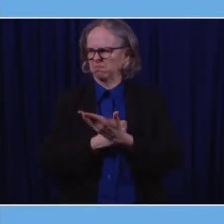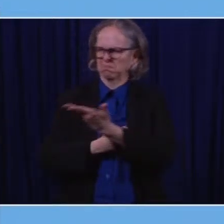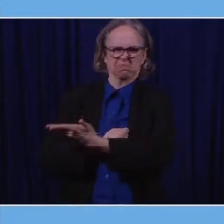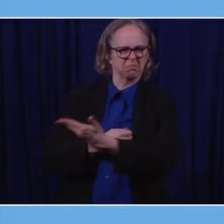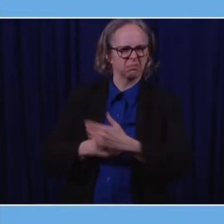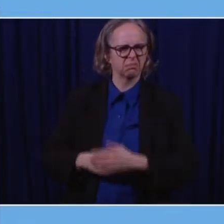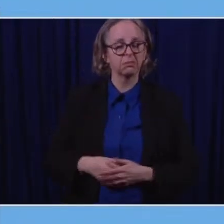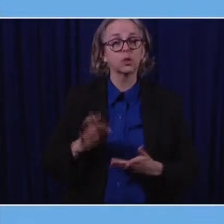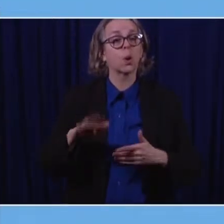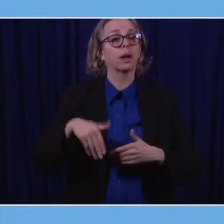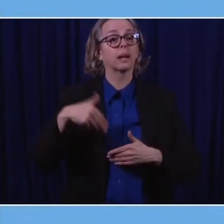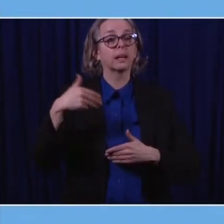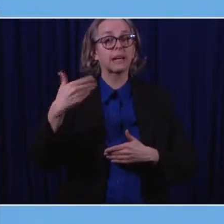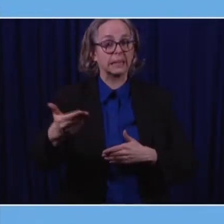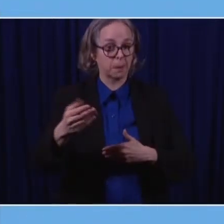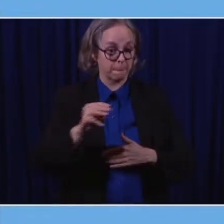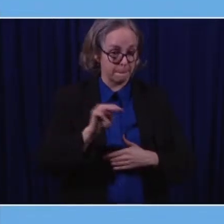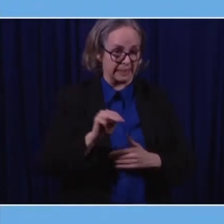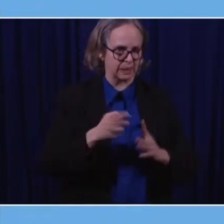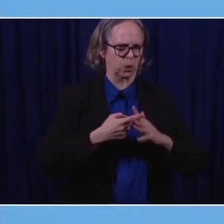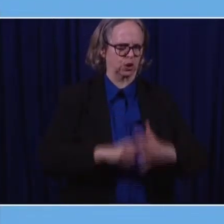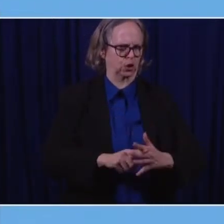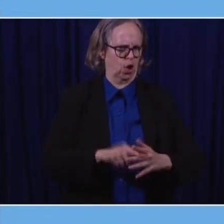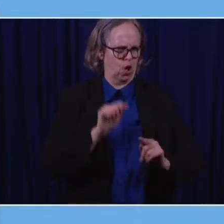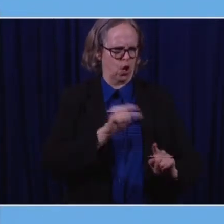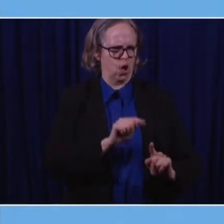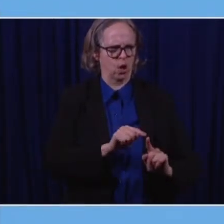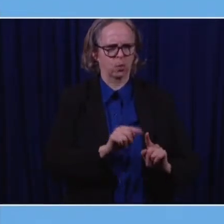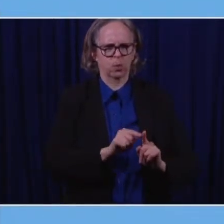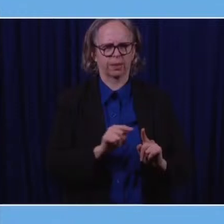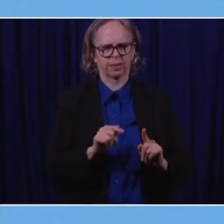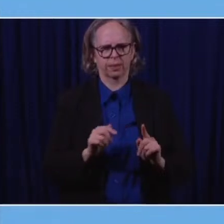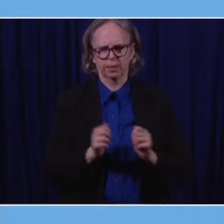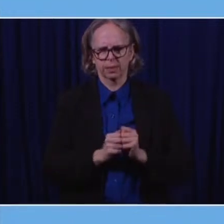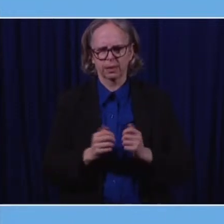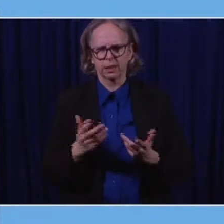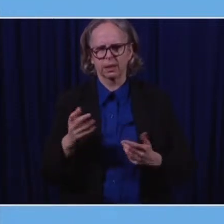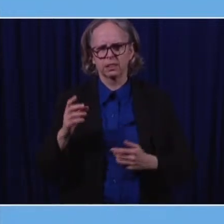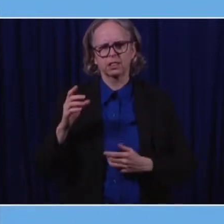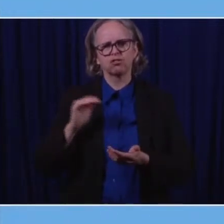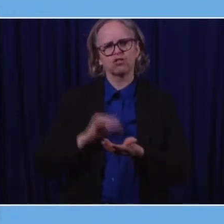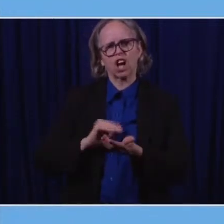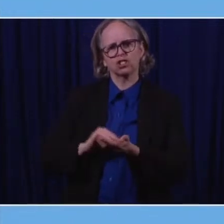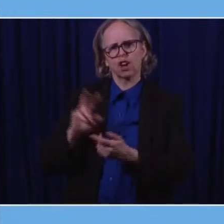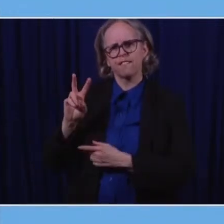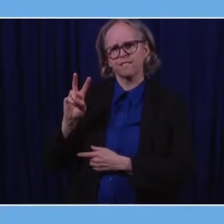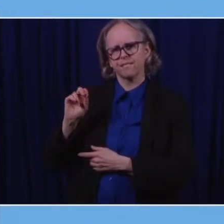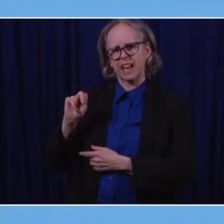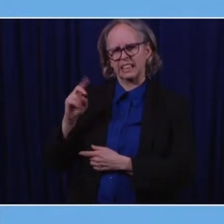next Monday, we thought it would be good for Dr. Vanderhoff to explain these conditions